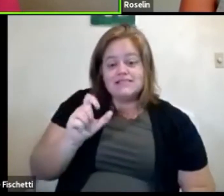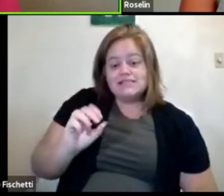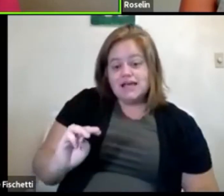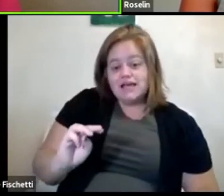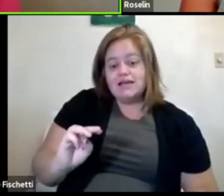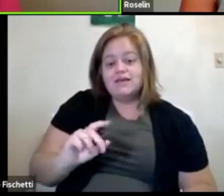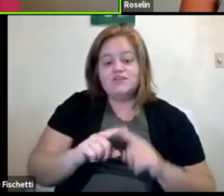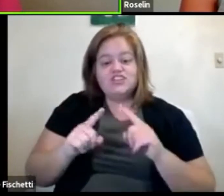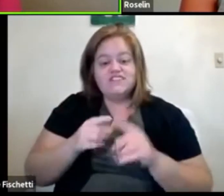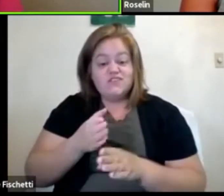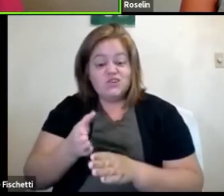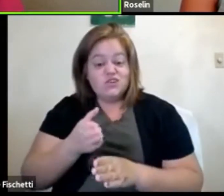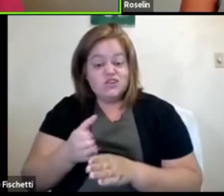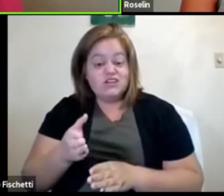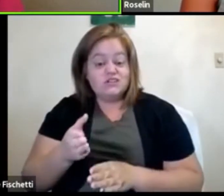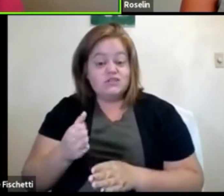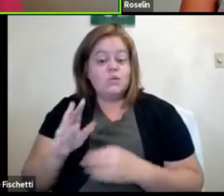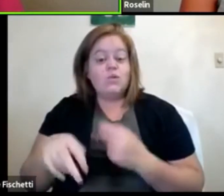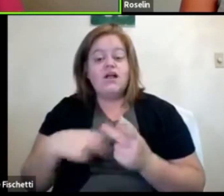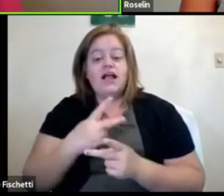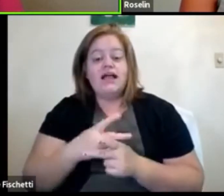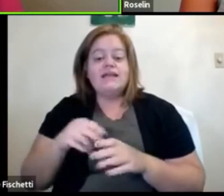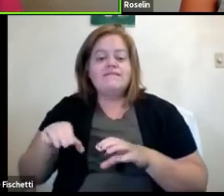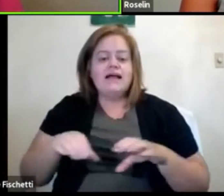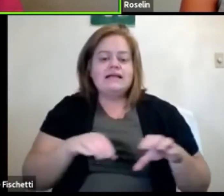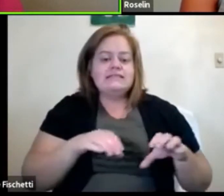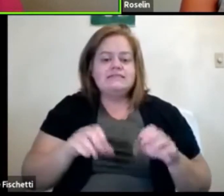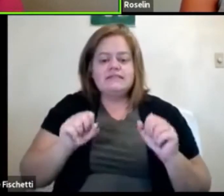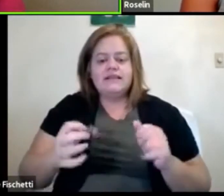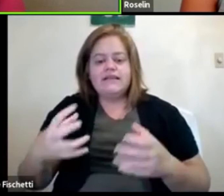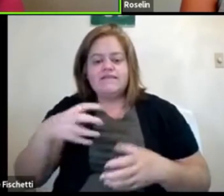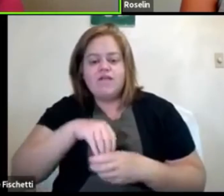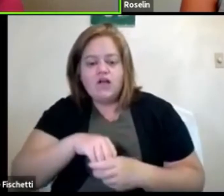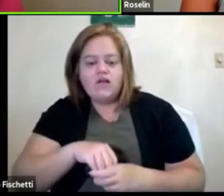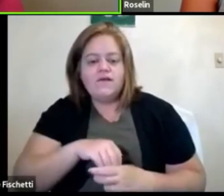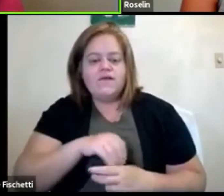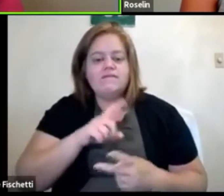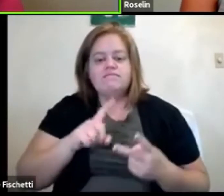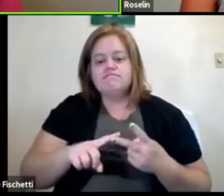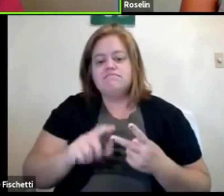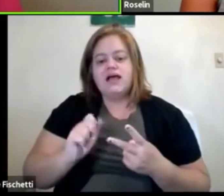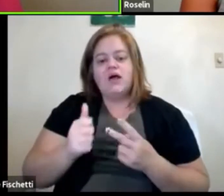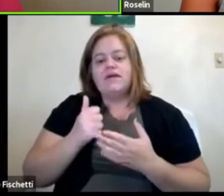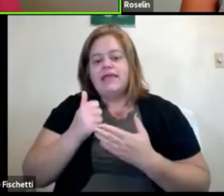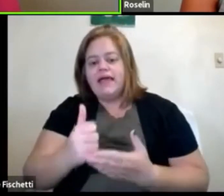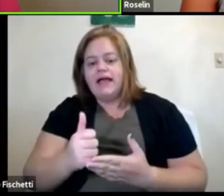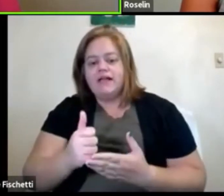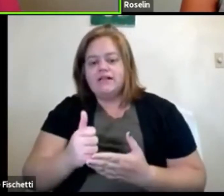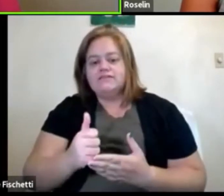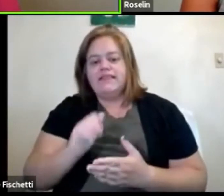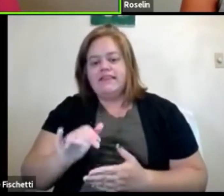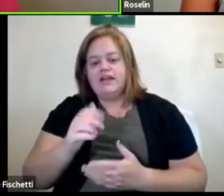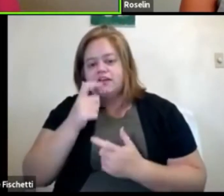in STEM someday? What activities can they get involved in? What can they do to help nurture that interest that they